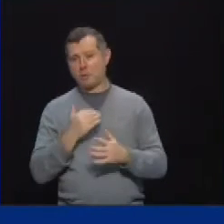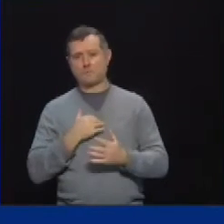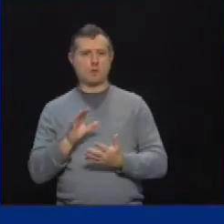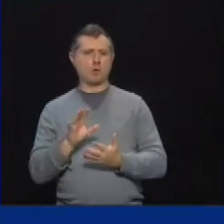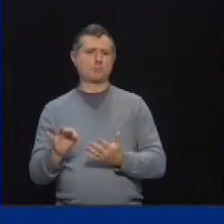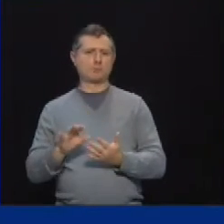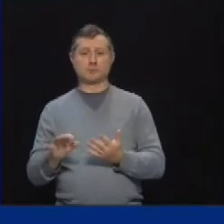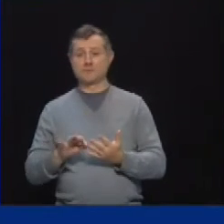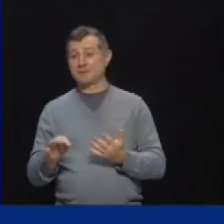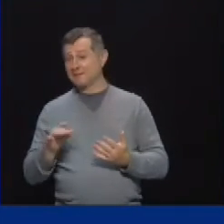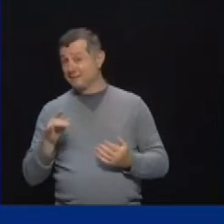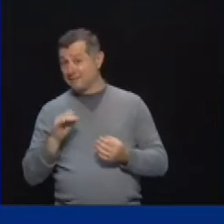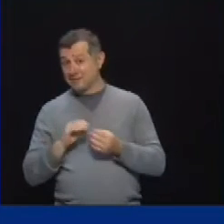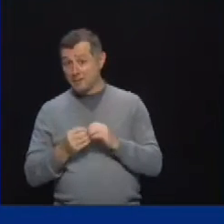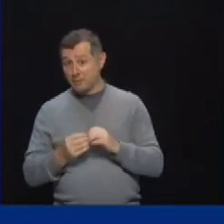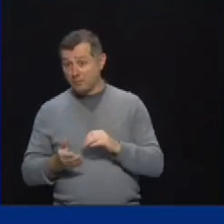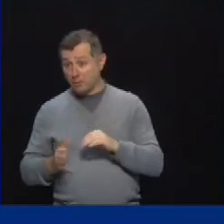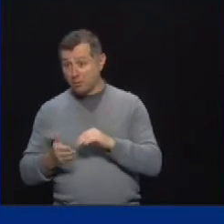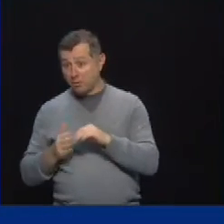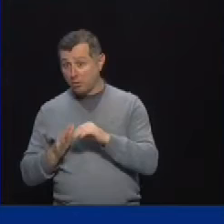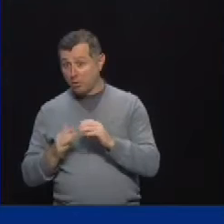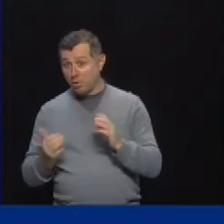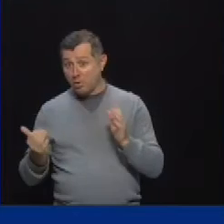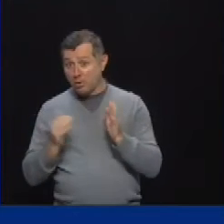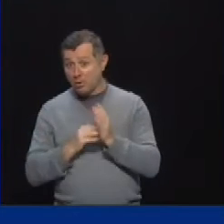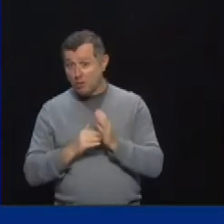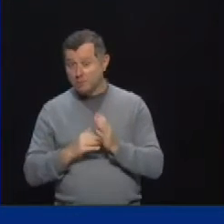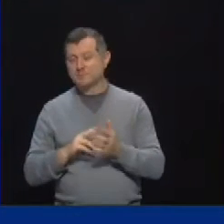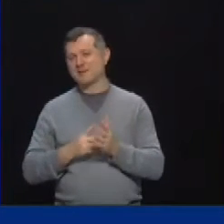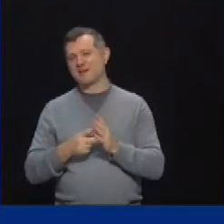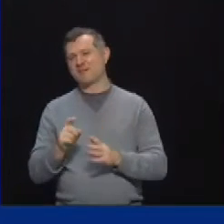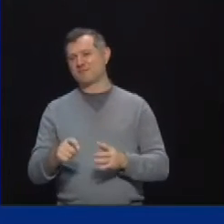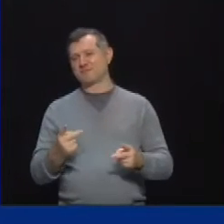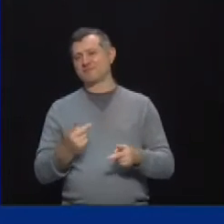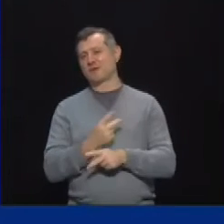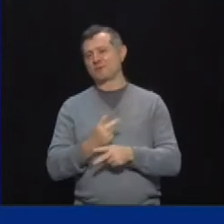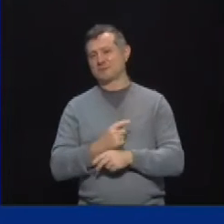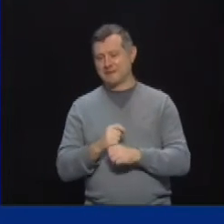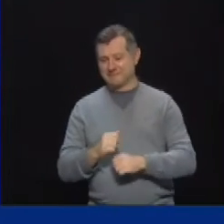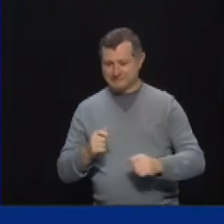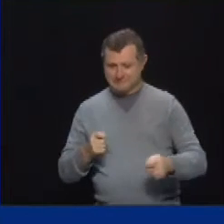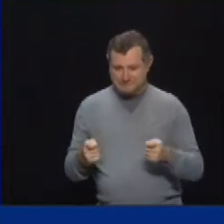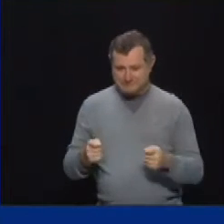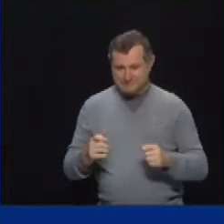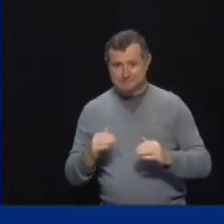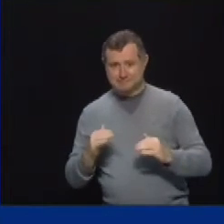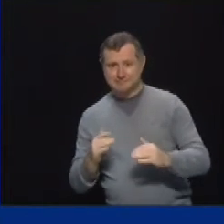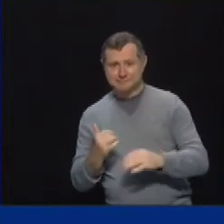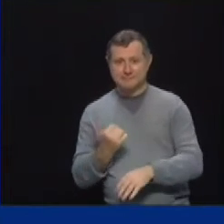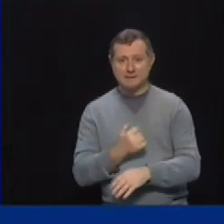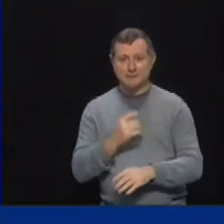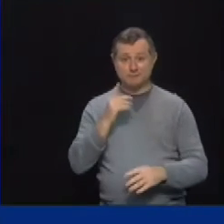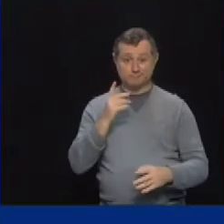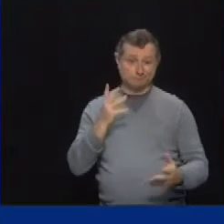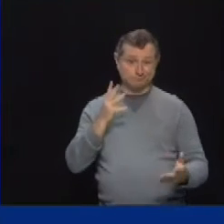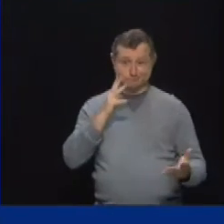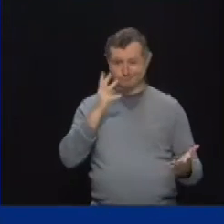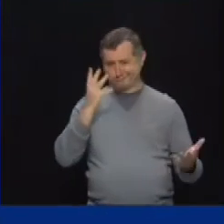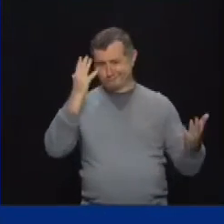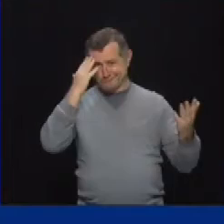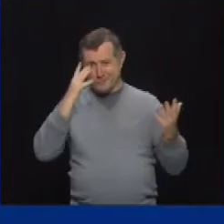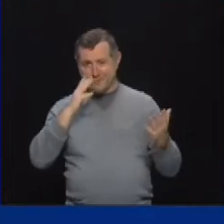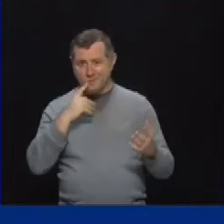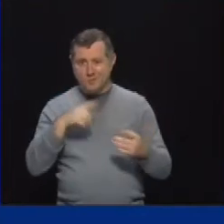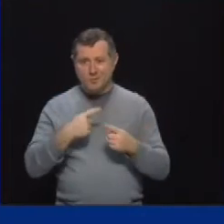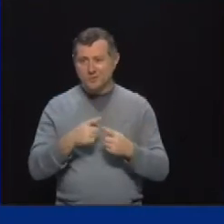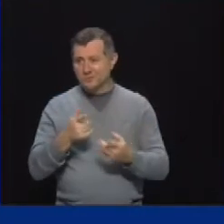going up again and we have to figure out a way to contain that, or else we're going to end up talking about what happens to school settings and